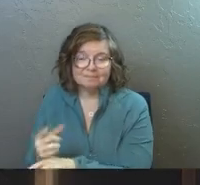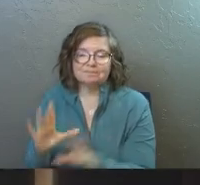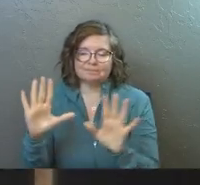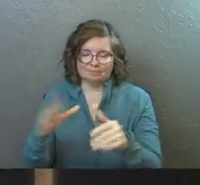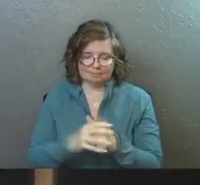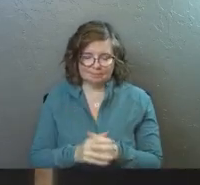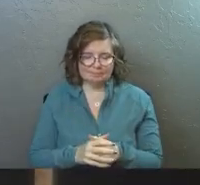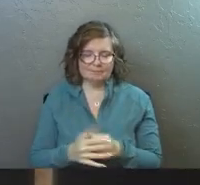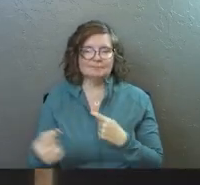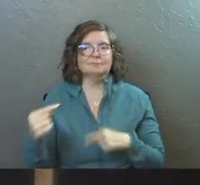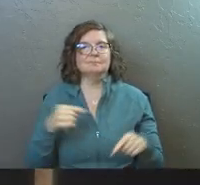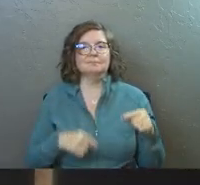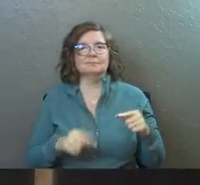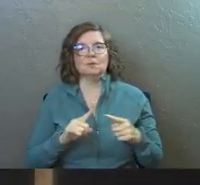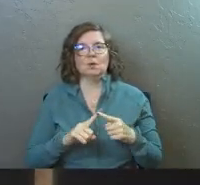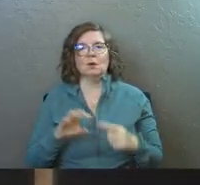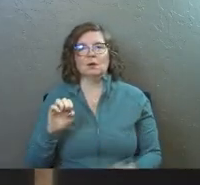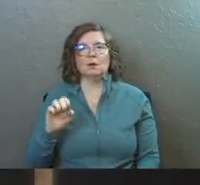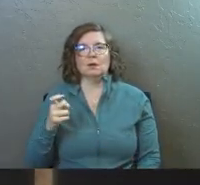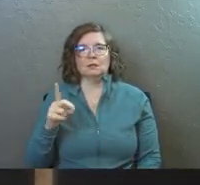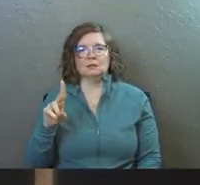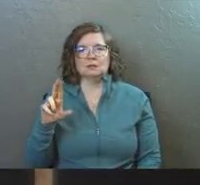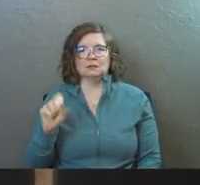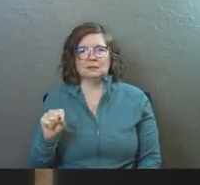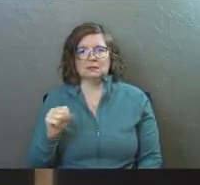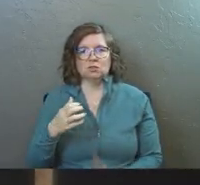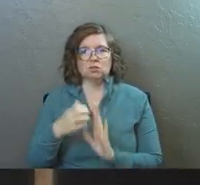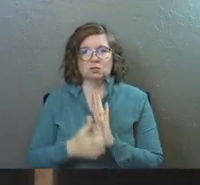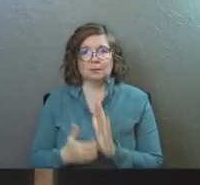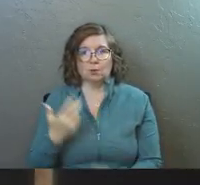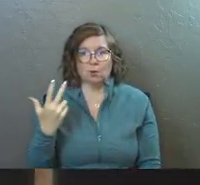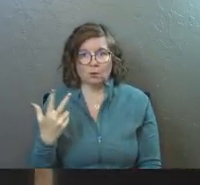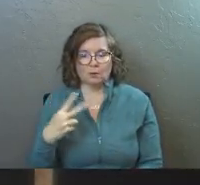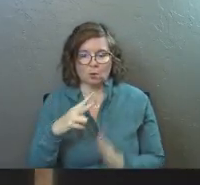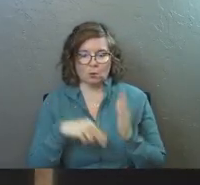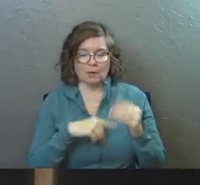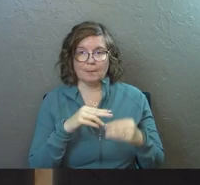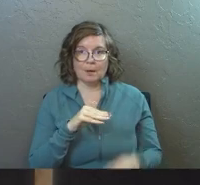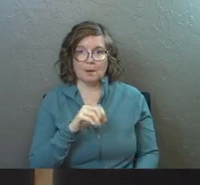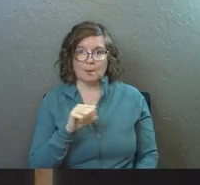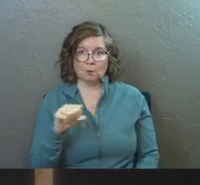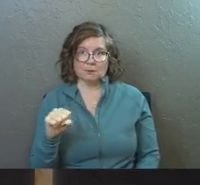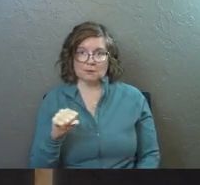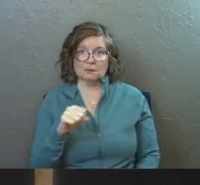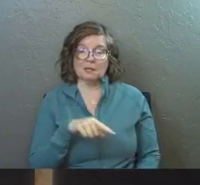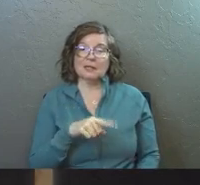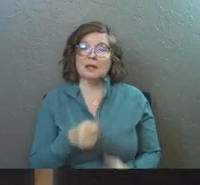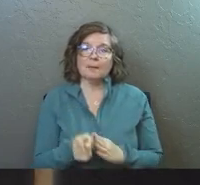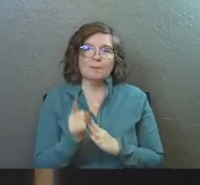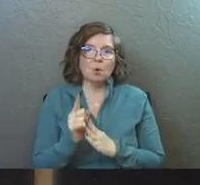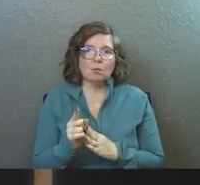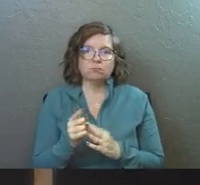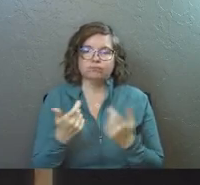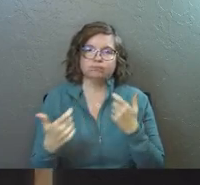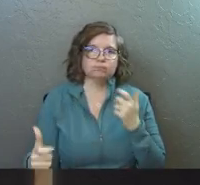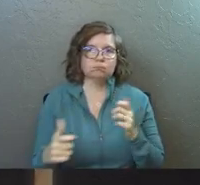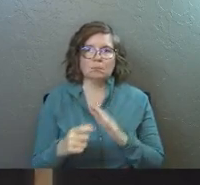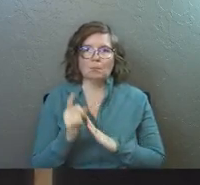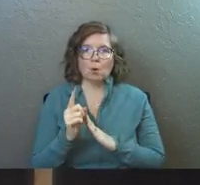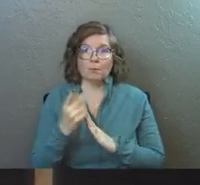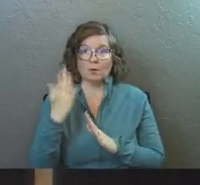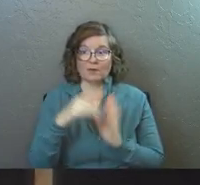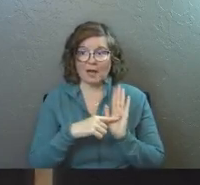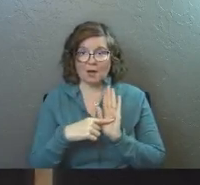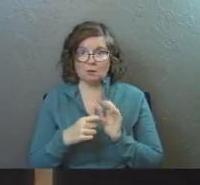Okay, let's go to Exodus chapter 3. We're going to read about Moses, because this is a moment, it's a major moment of